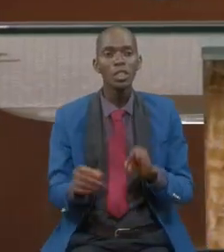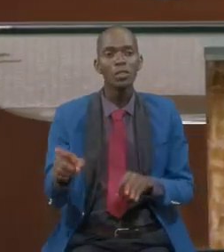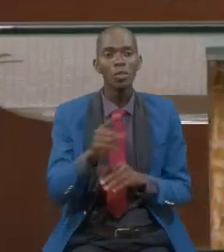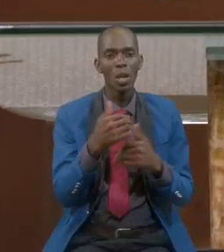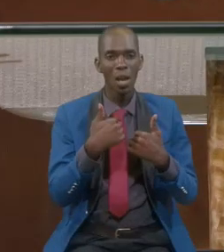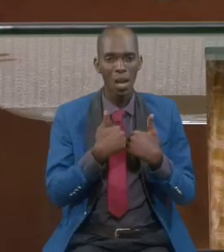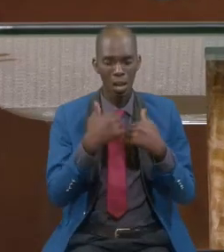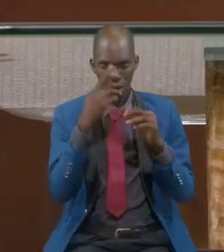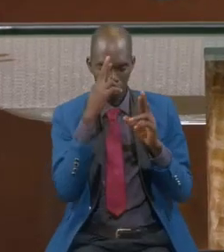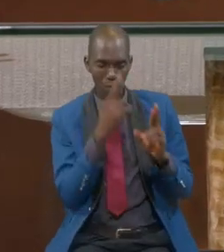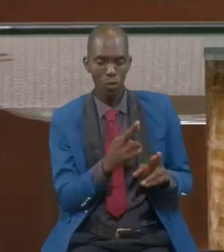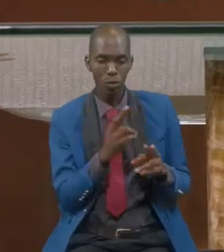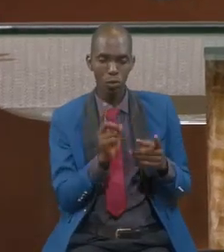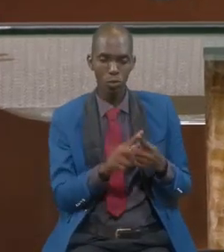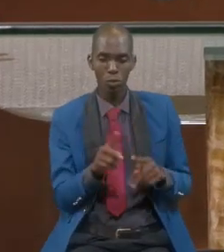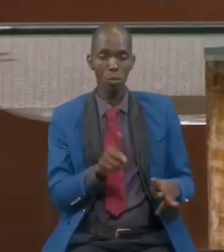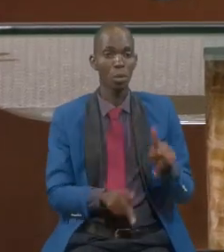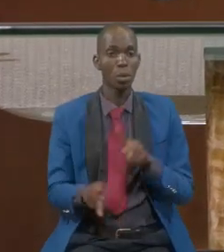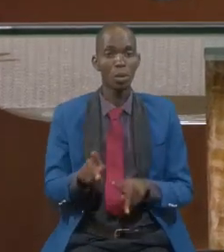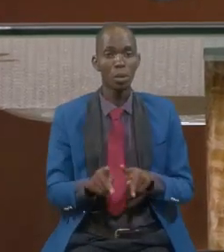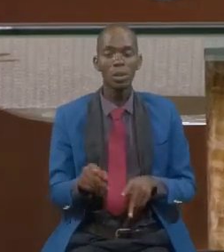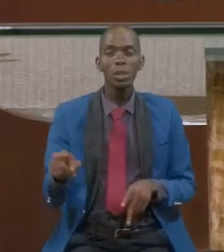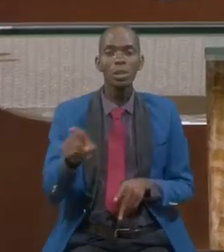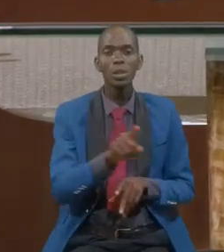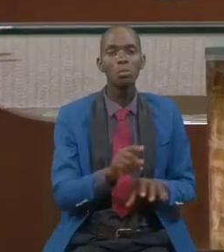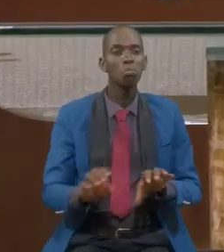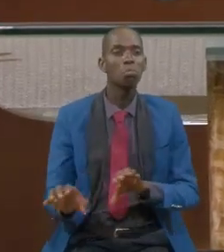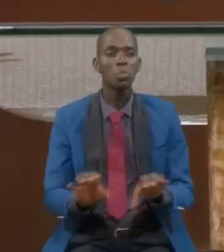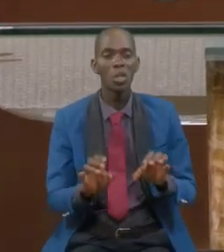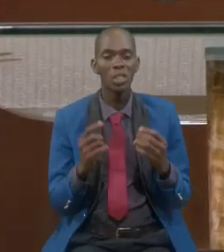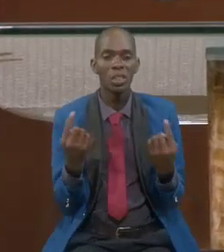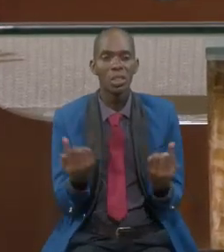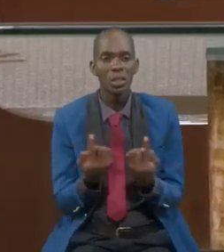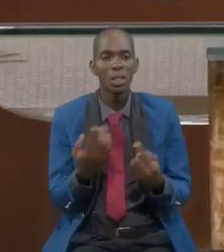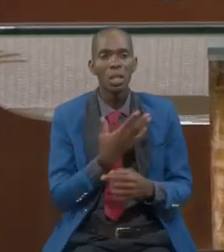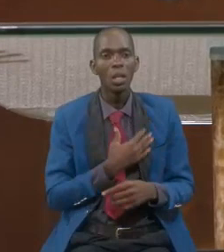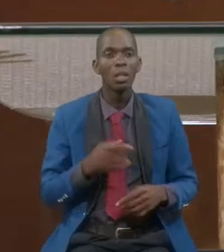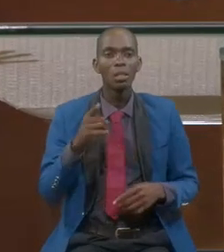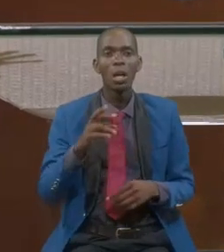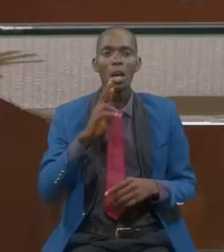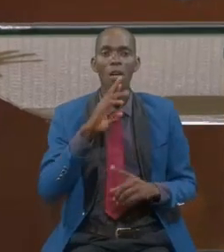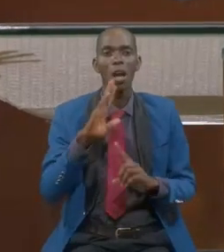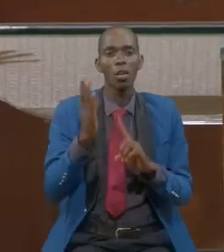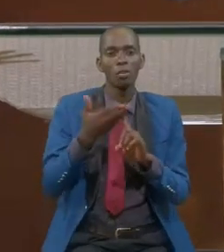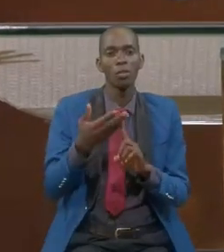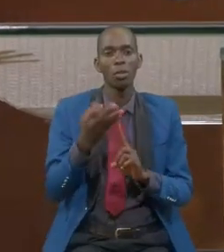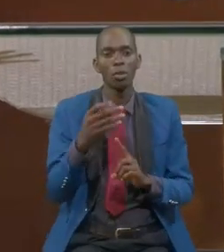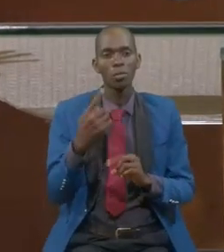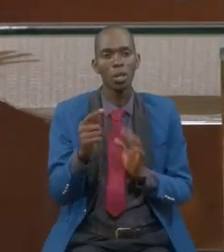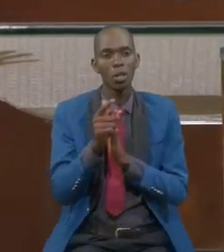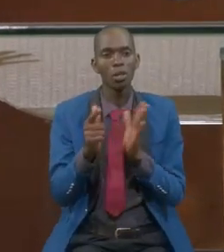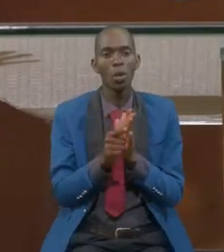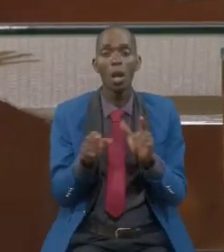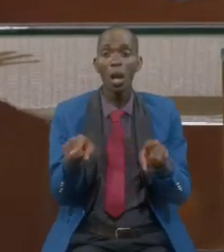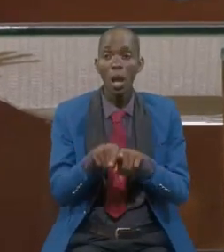respect to persons he commit sin and are convinced of the law